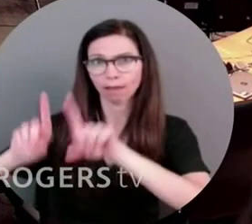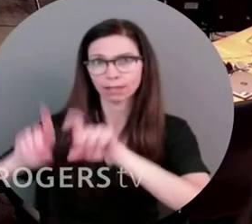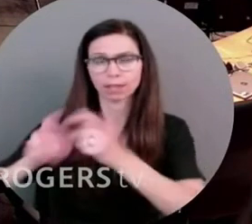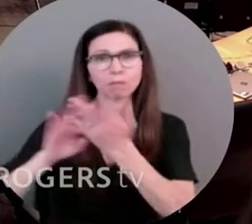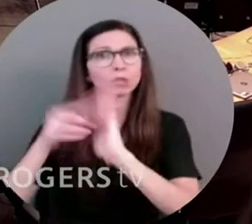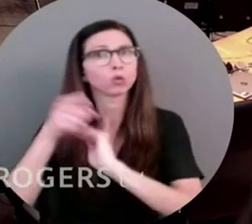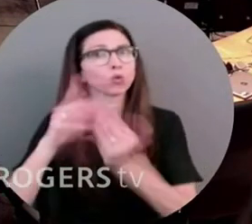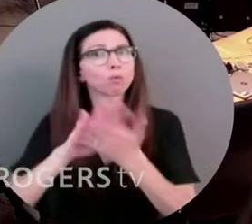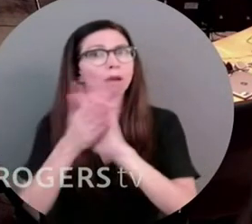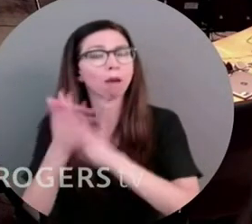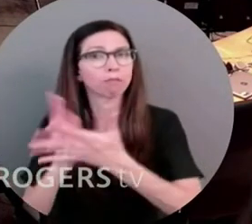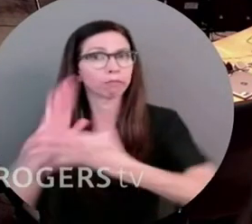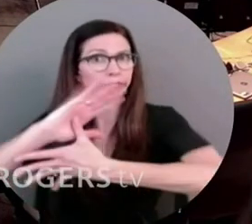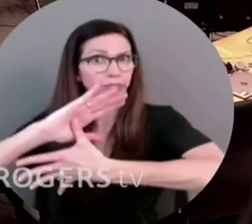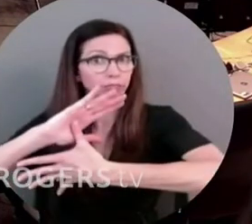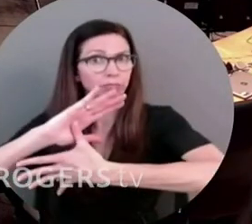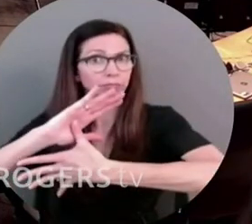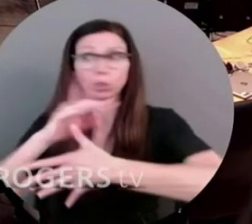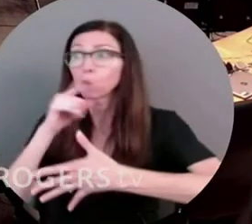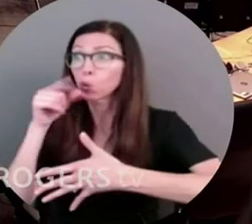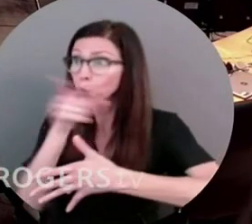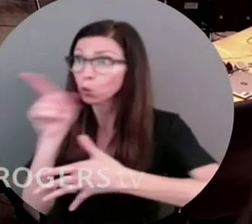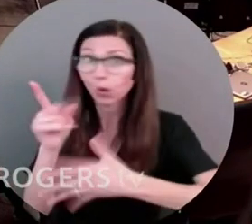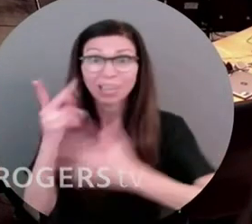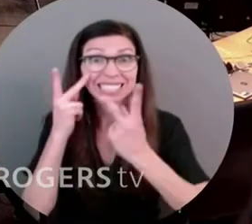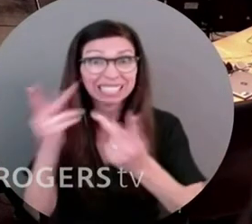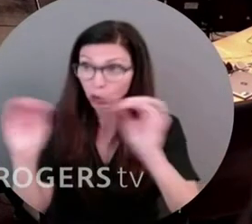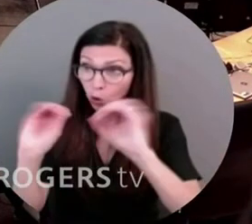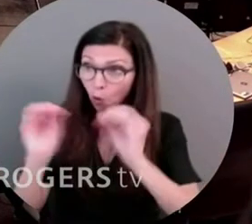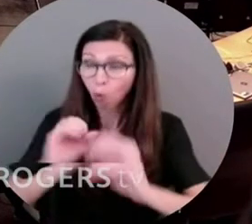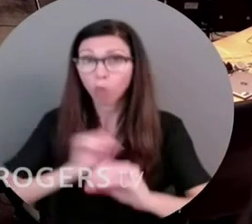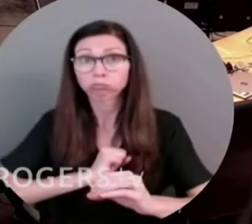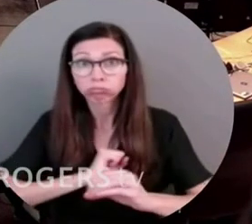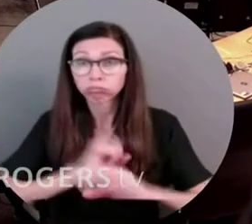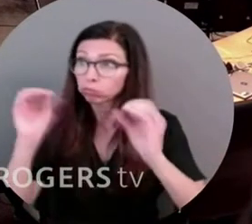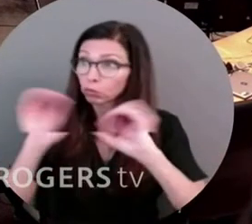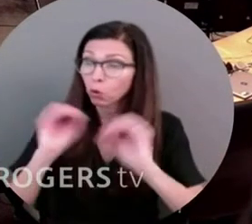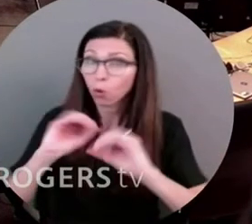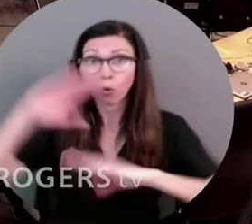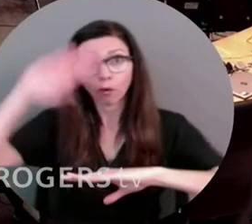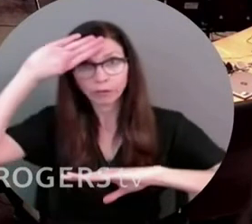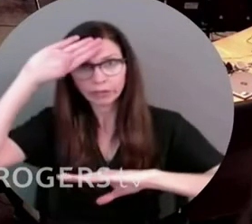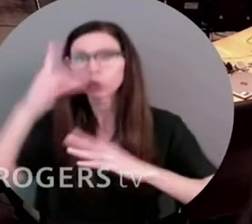us better data into the future in terms of understanding,